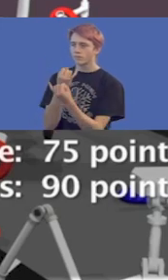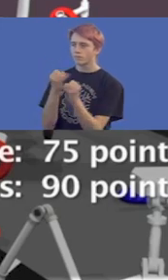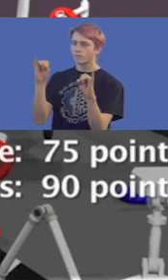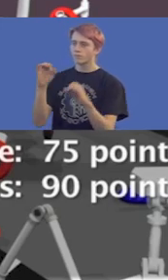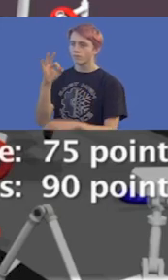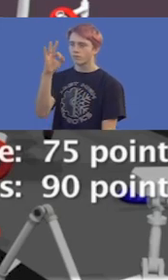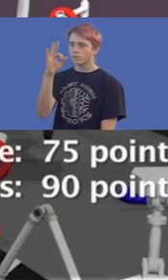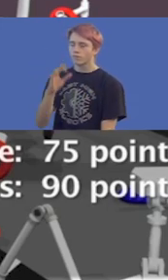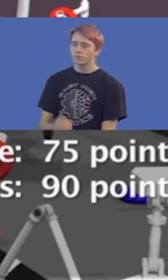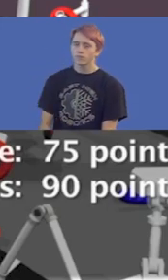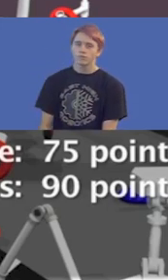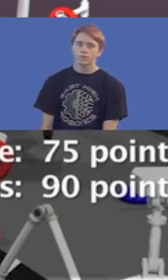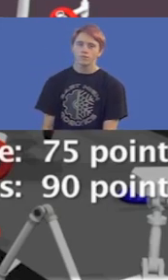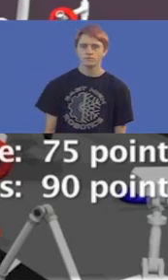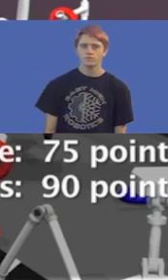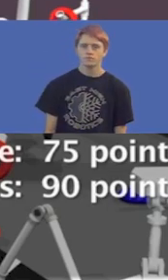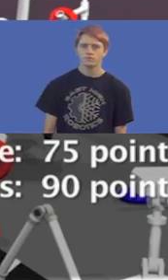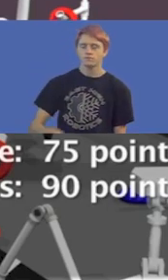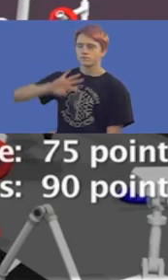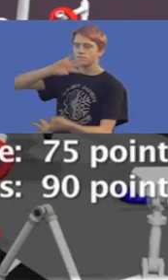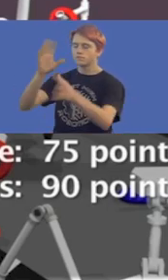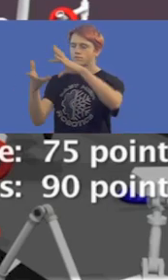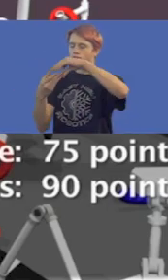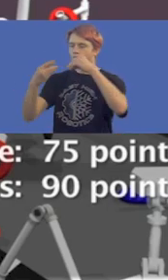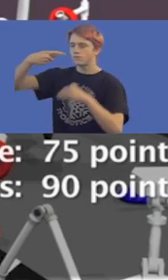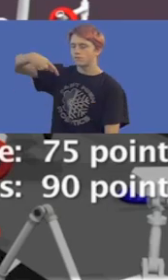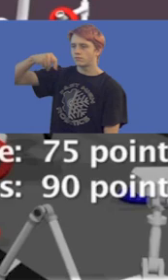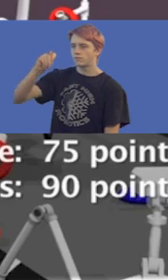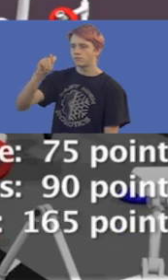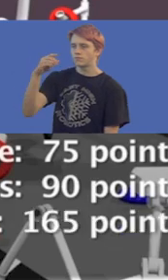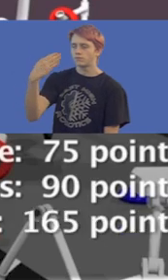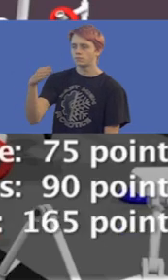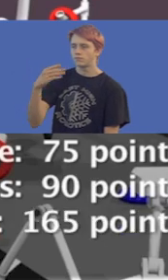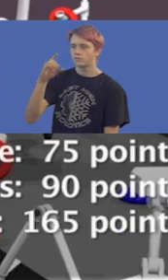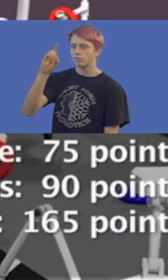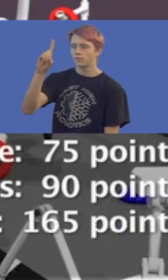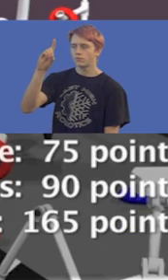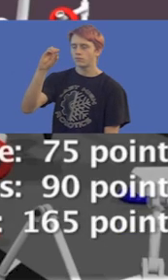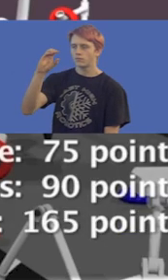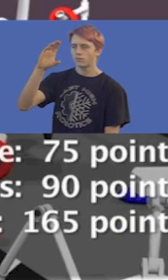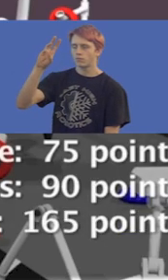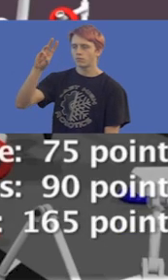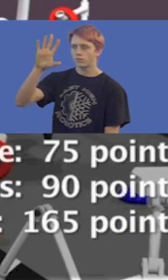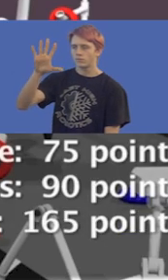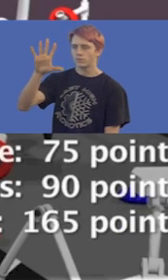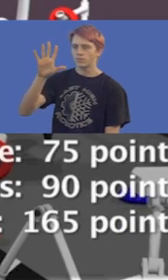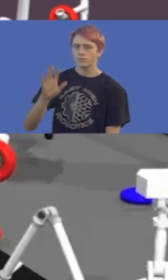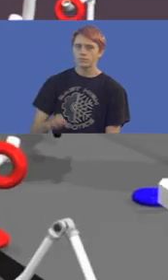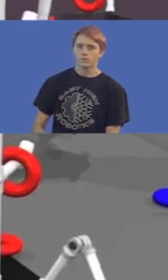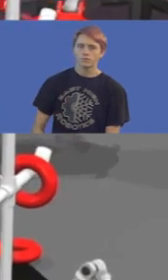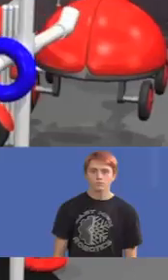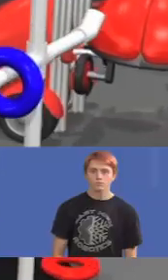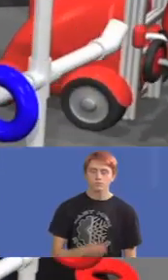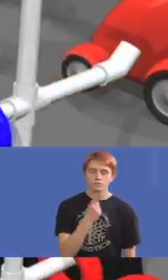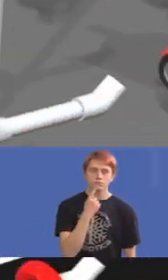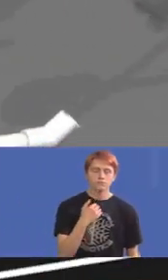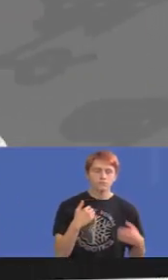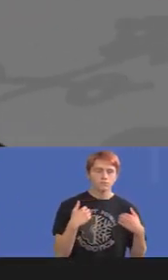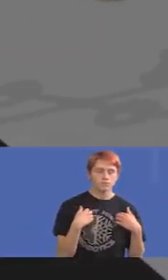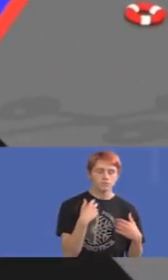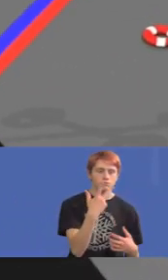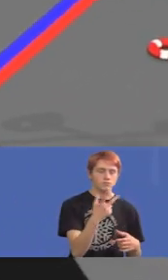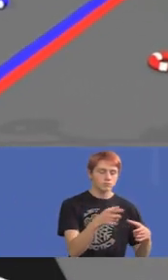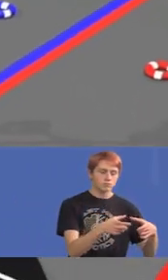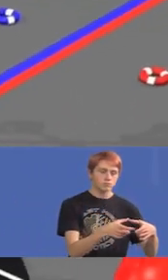it because of their autonomous ring. The total score for the blue alliance is 165 points. The red alliance